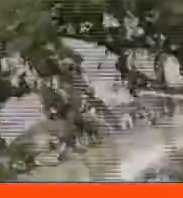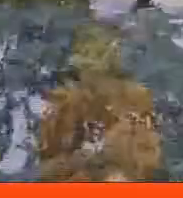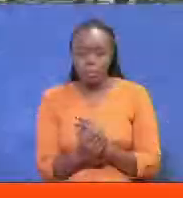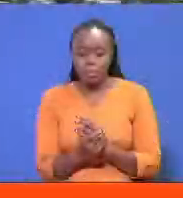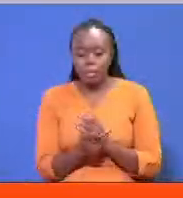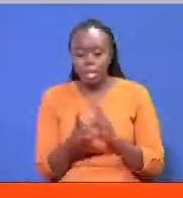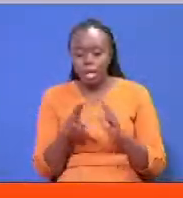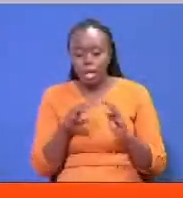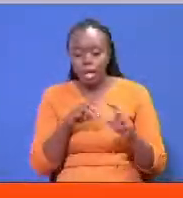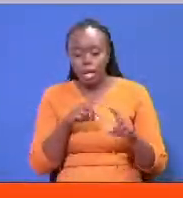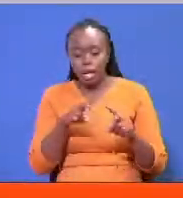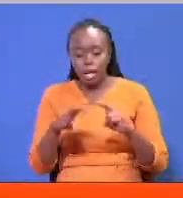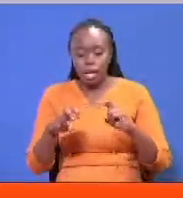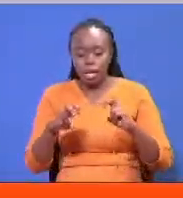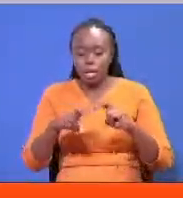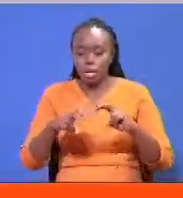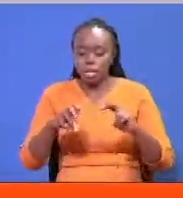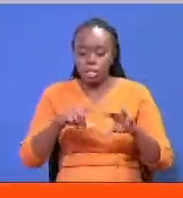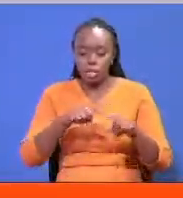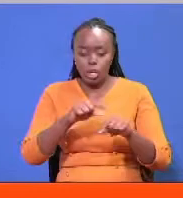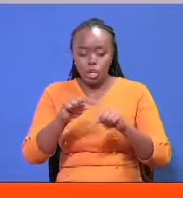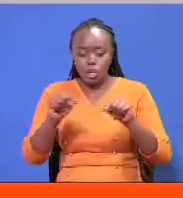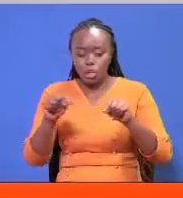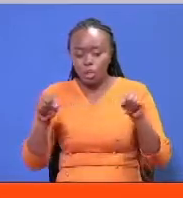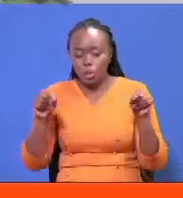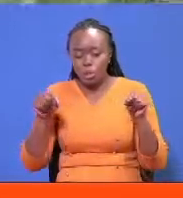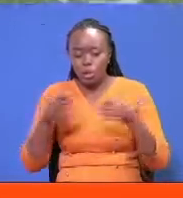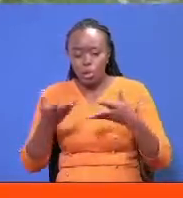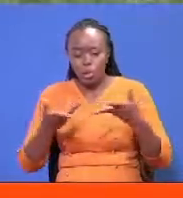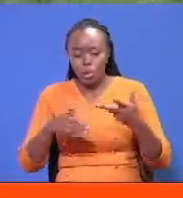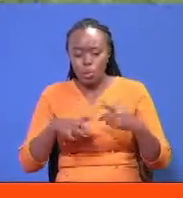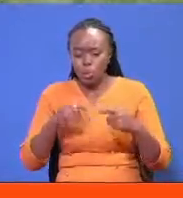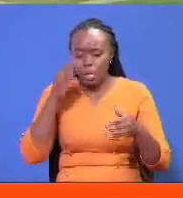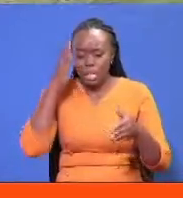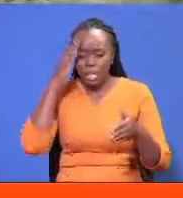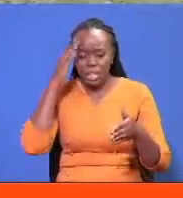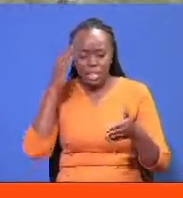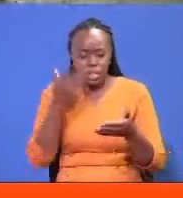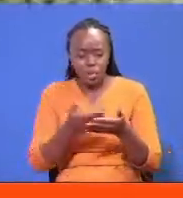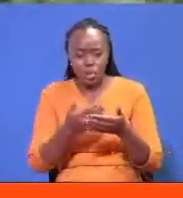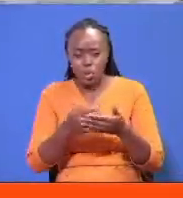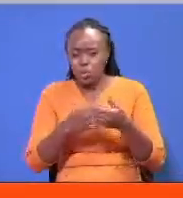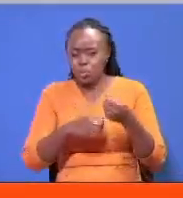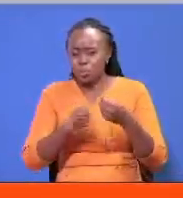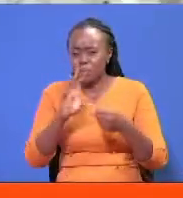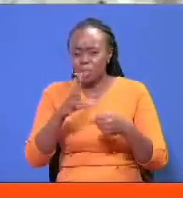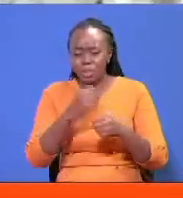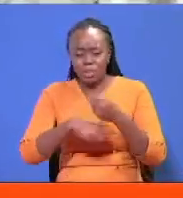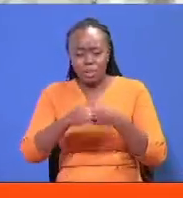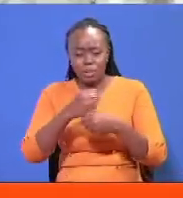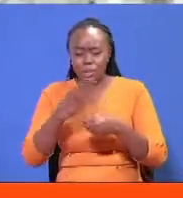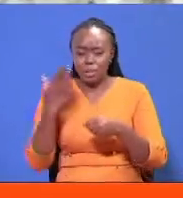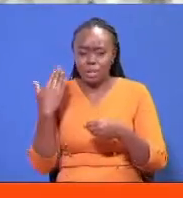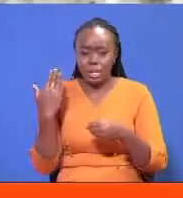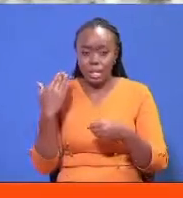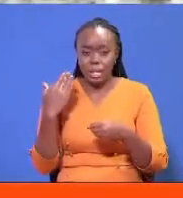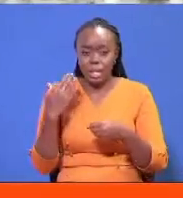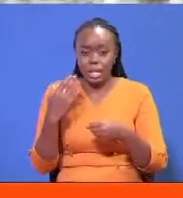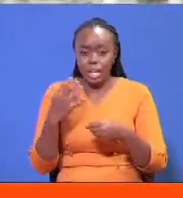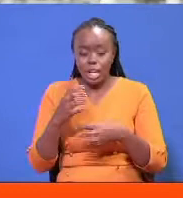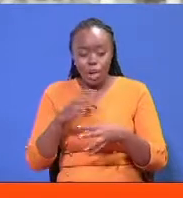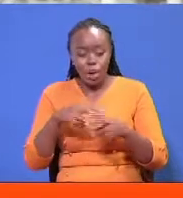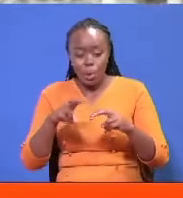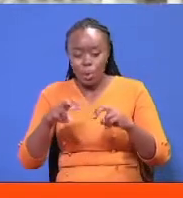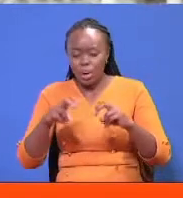Mapping is an ancient art that began with the Greek and can be traced to over 5,000 years ago. Mapping is the